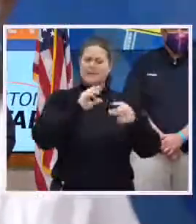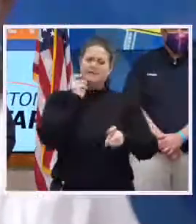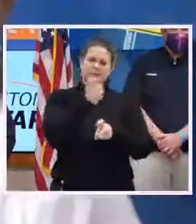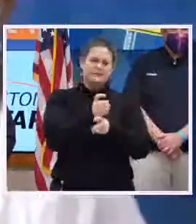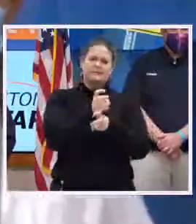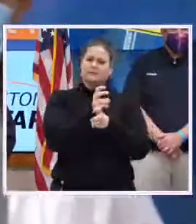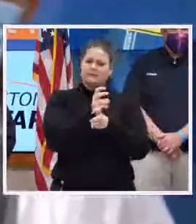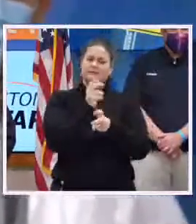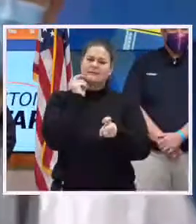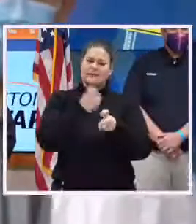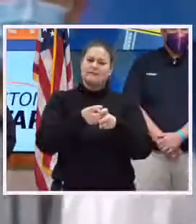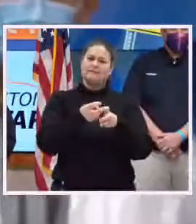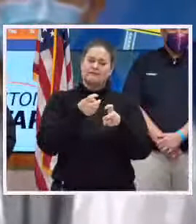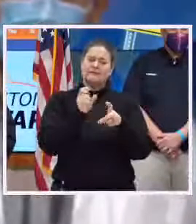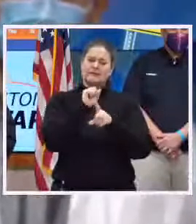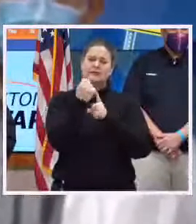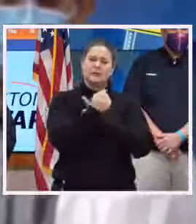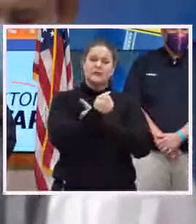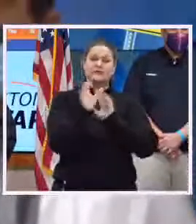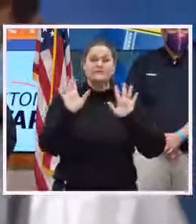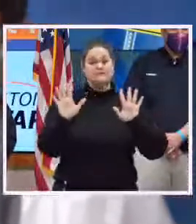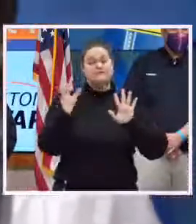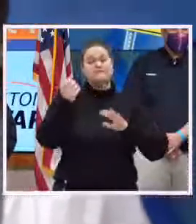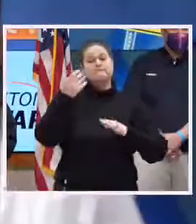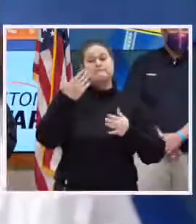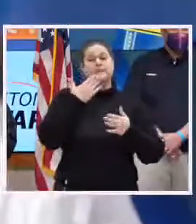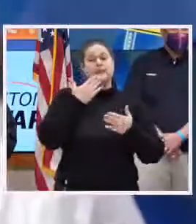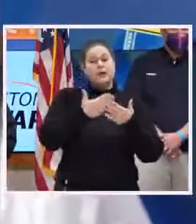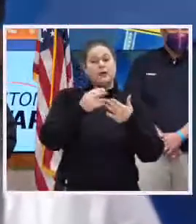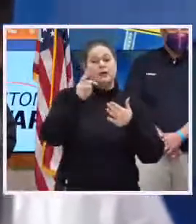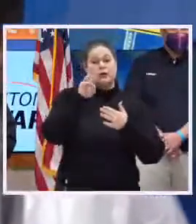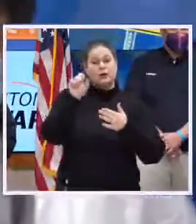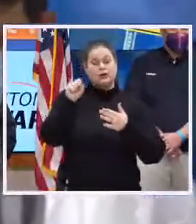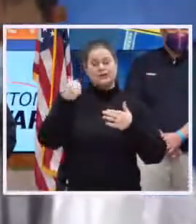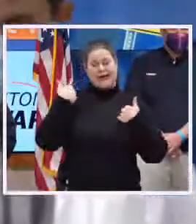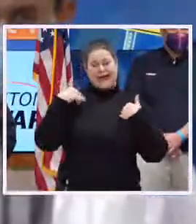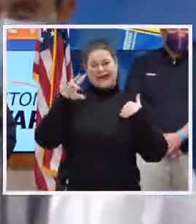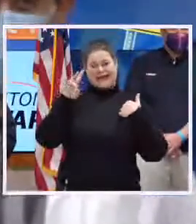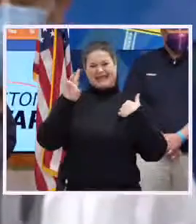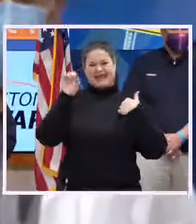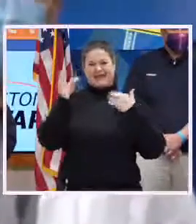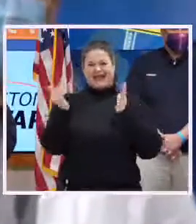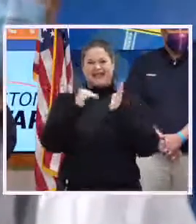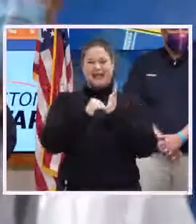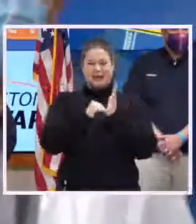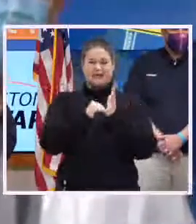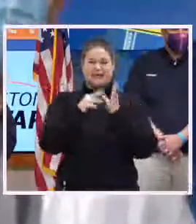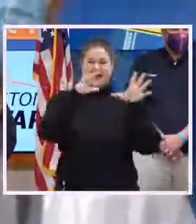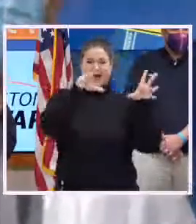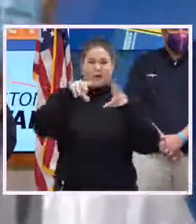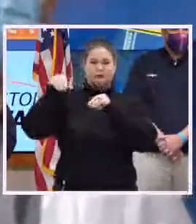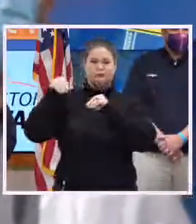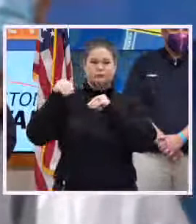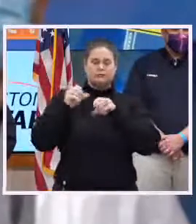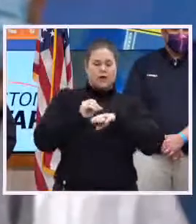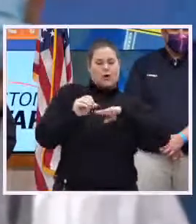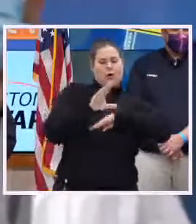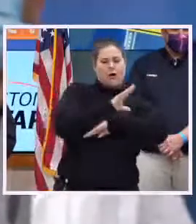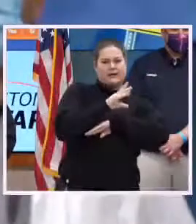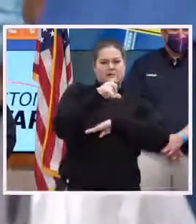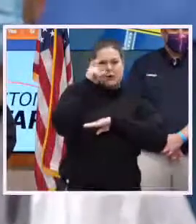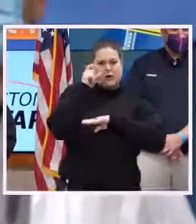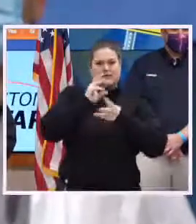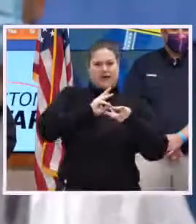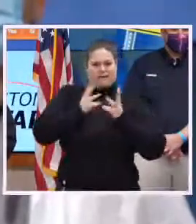The good news is there were 70,000 outages caused by weather in our region for